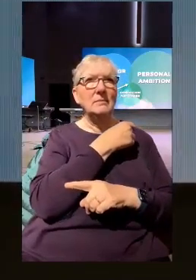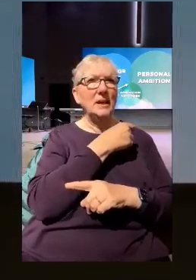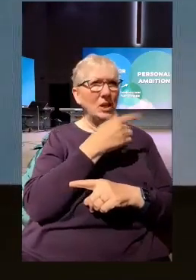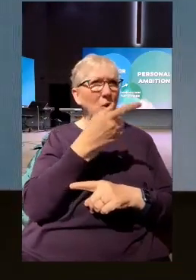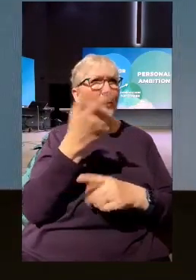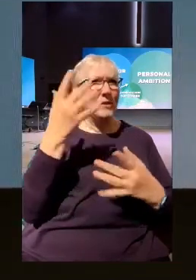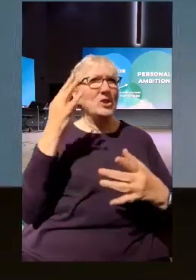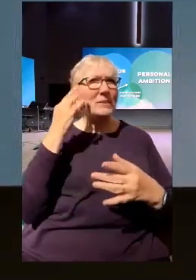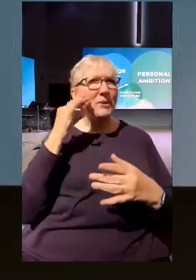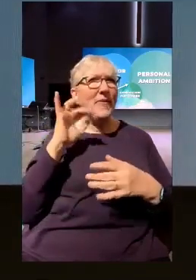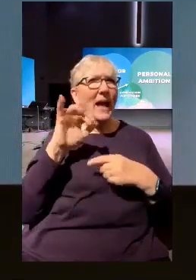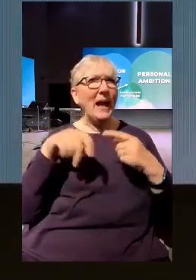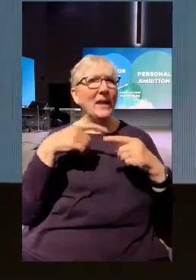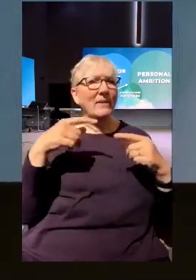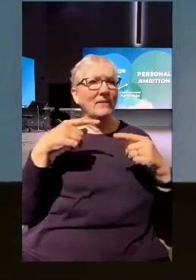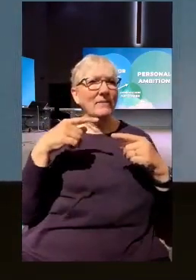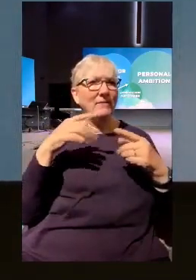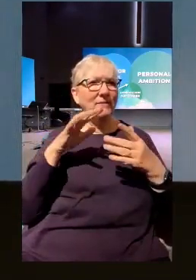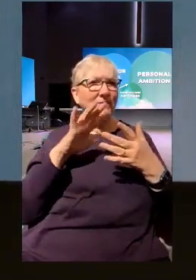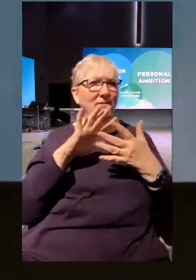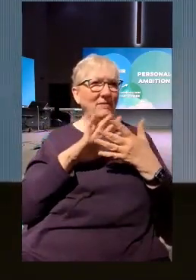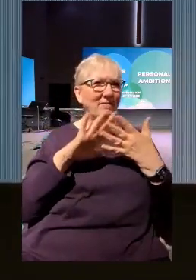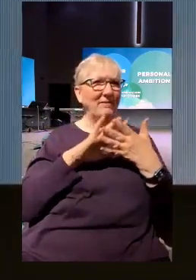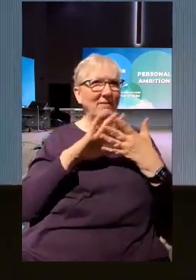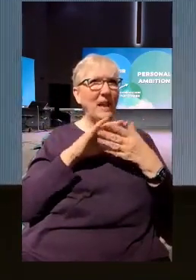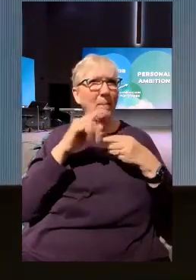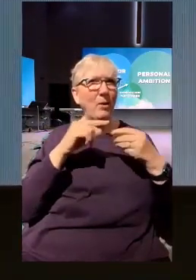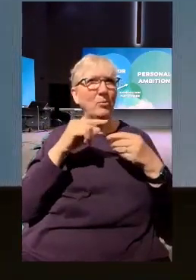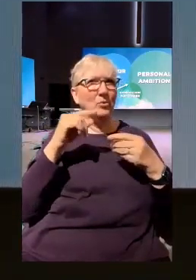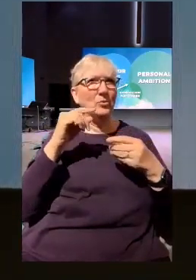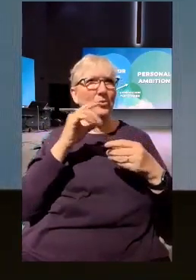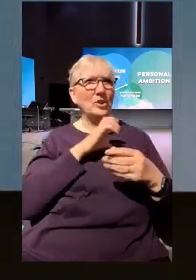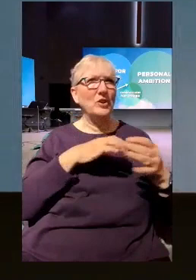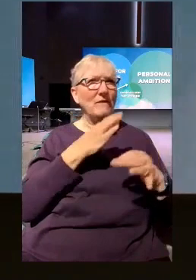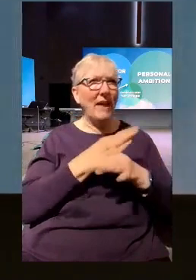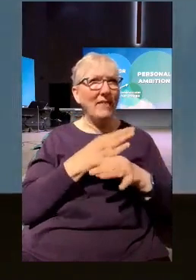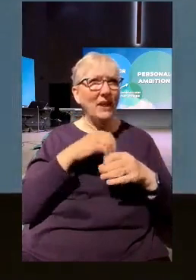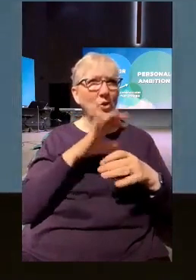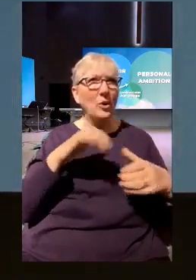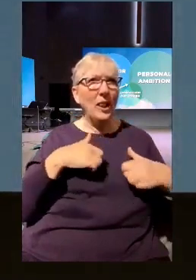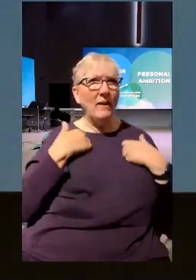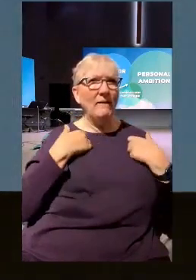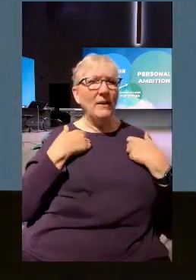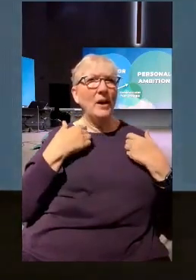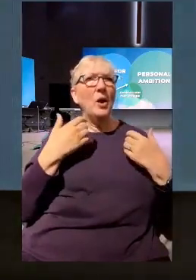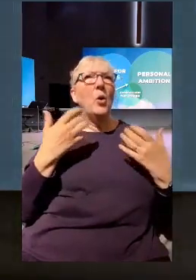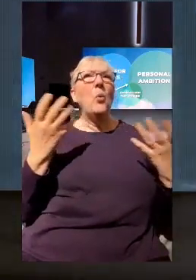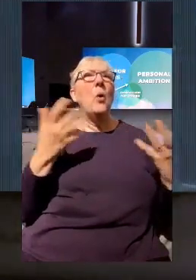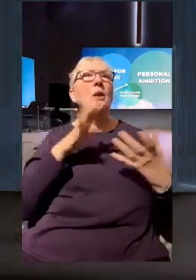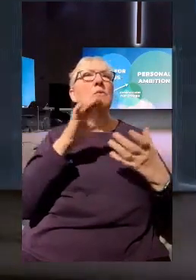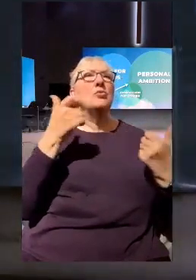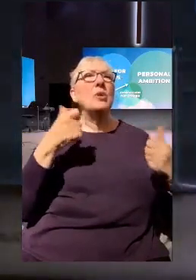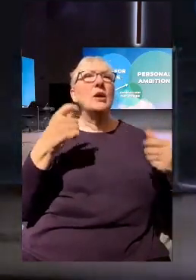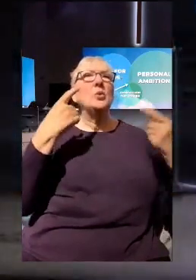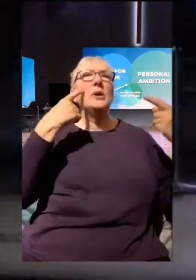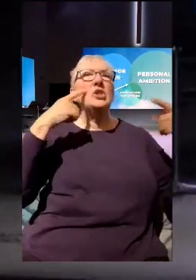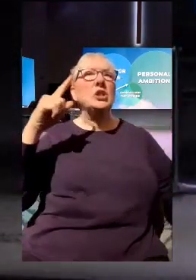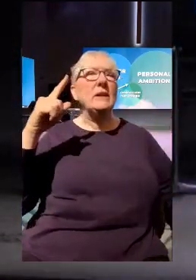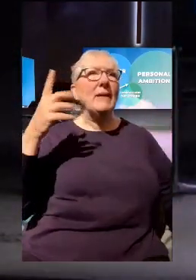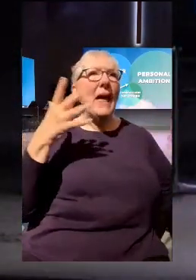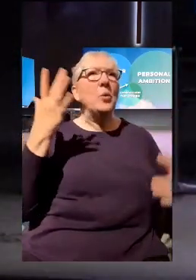Like, what do these circles look like for you? What are you trying to achieve? And more importantly, why are you trying to achieve it?